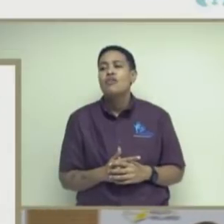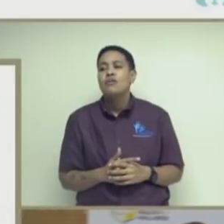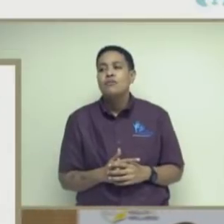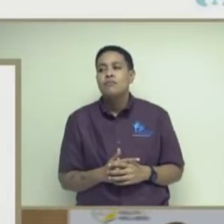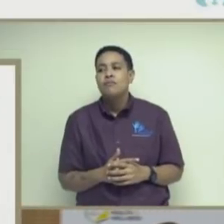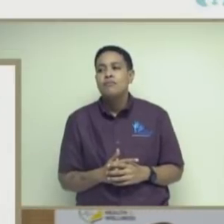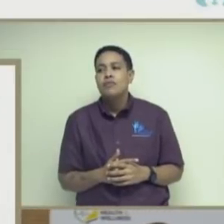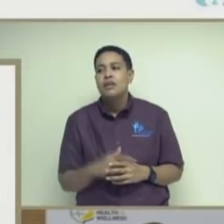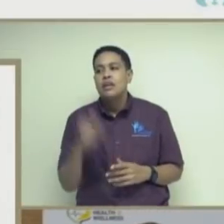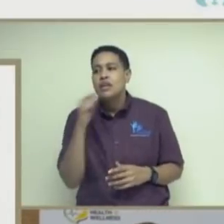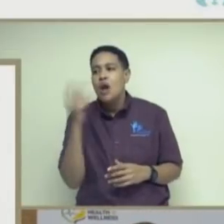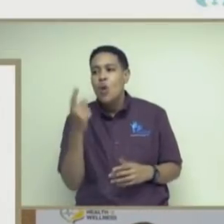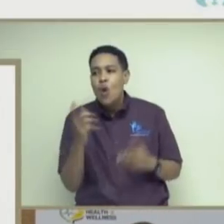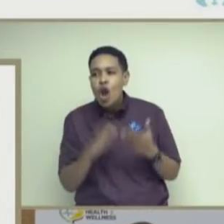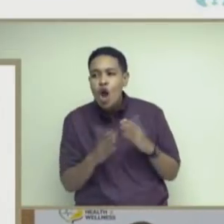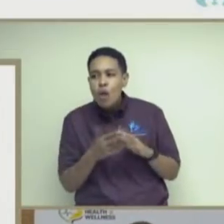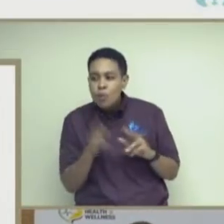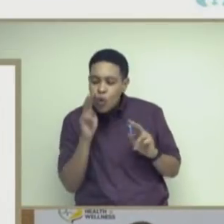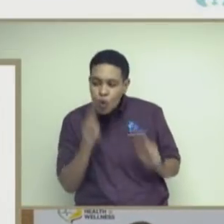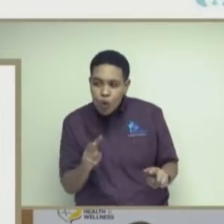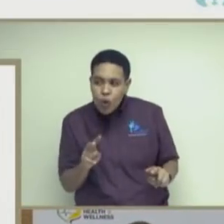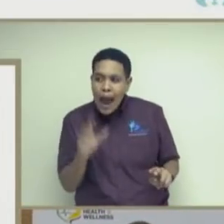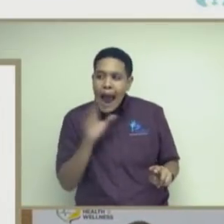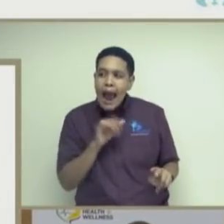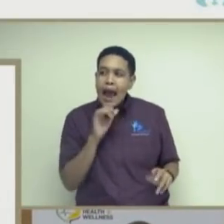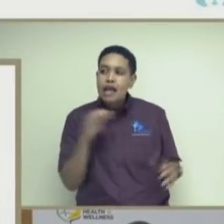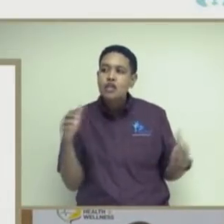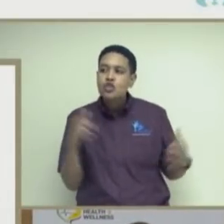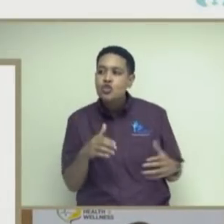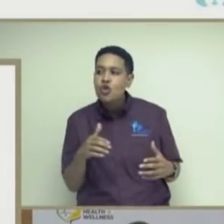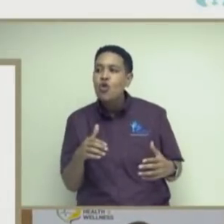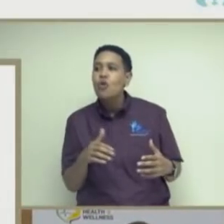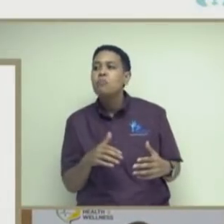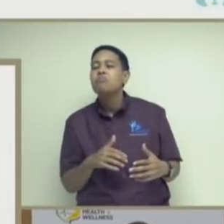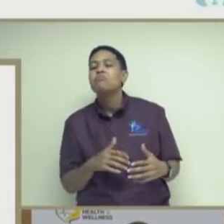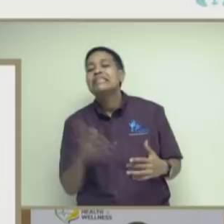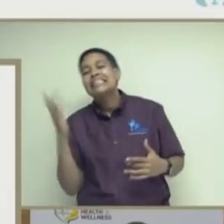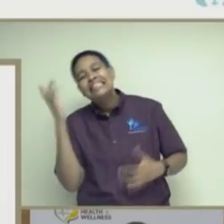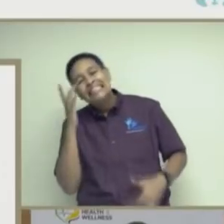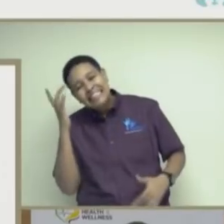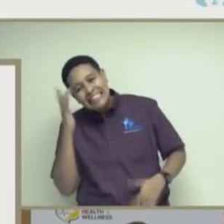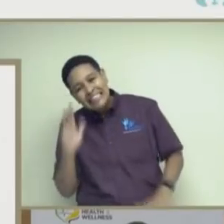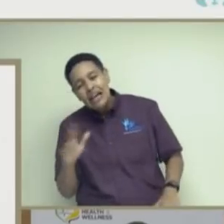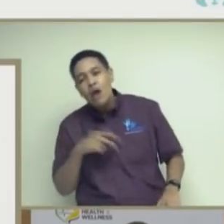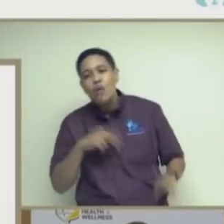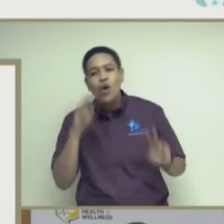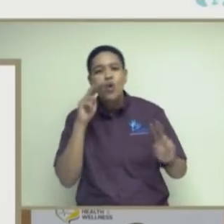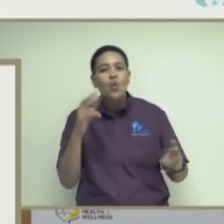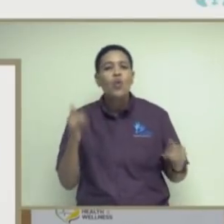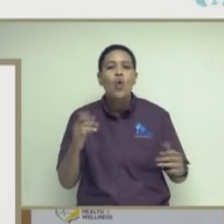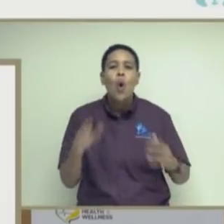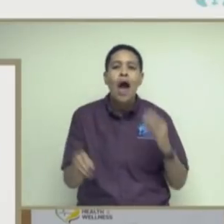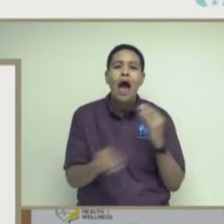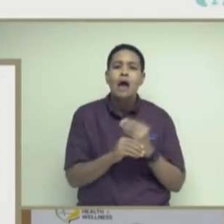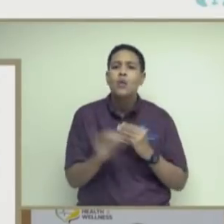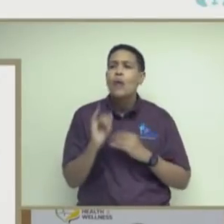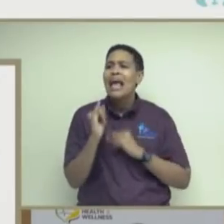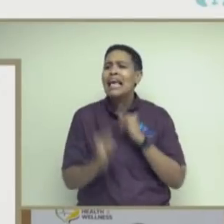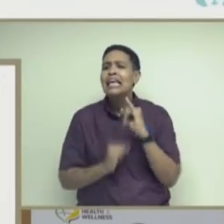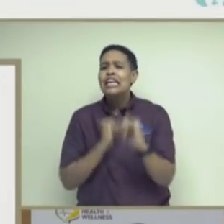beyond just communities, age group, chronic ailment, and we look now at